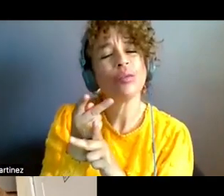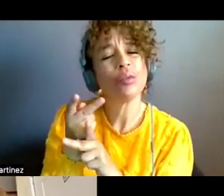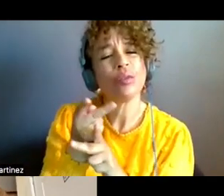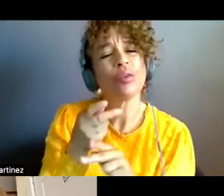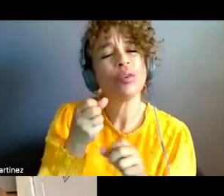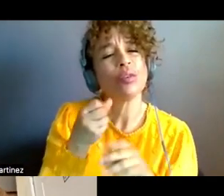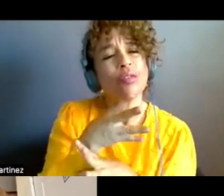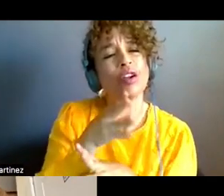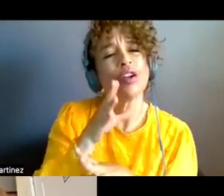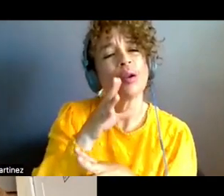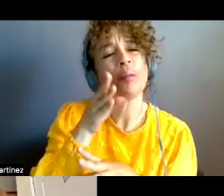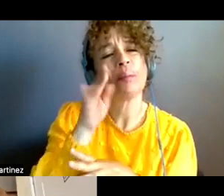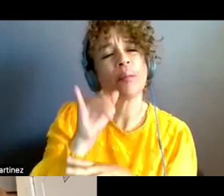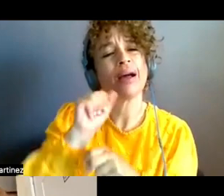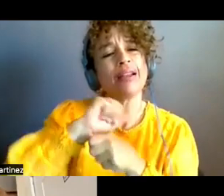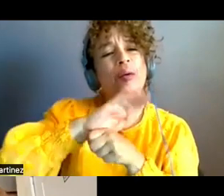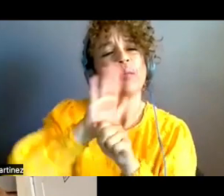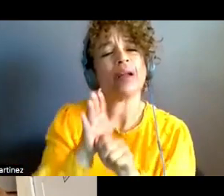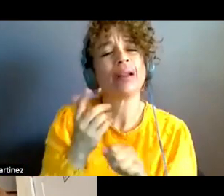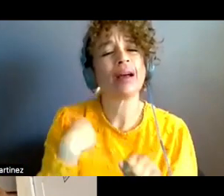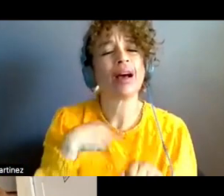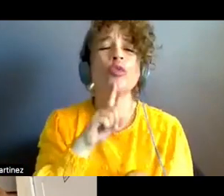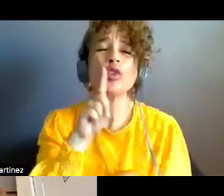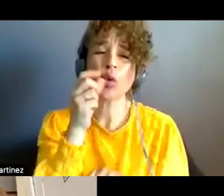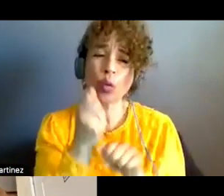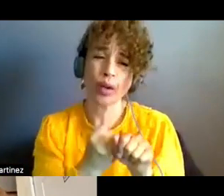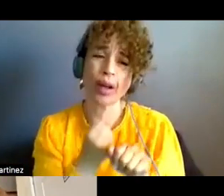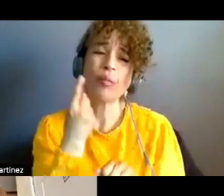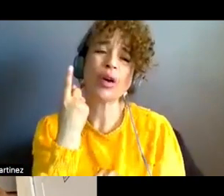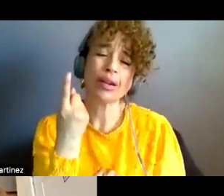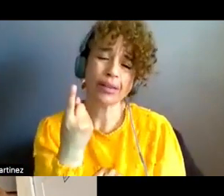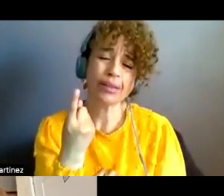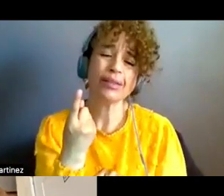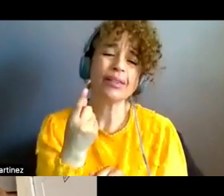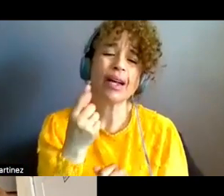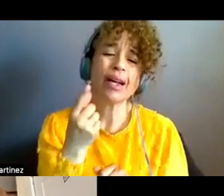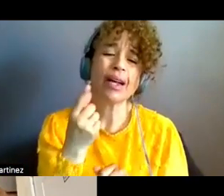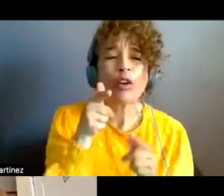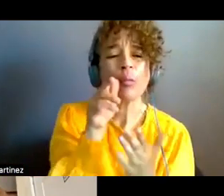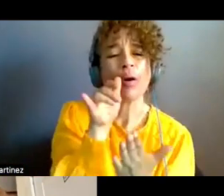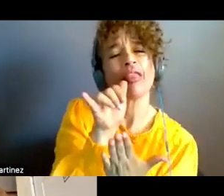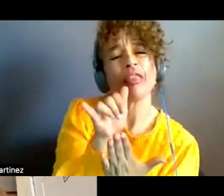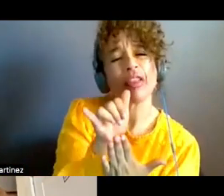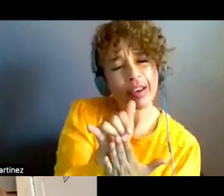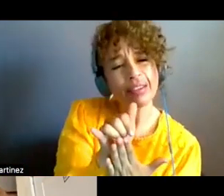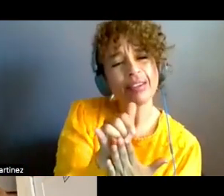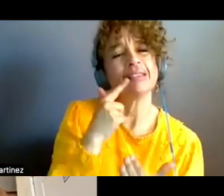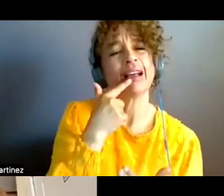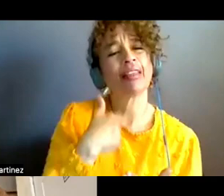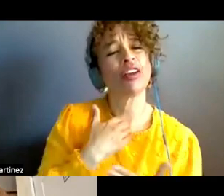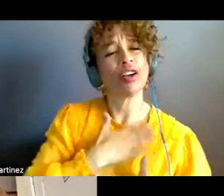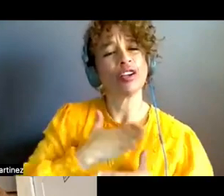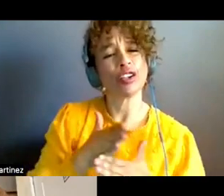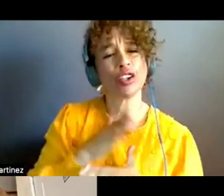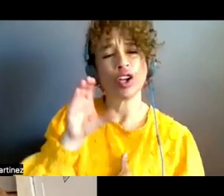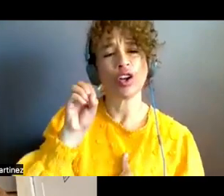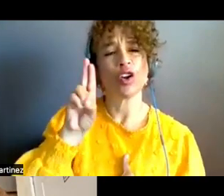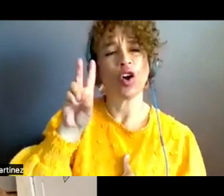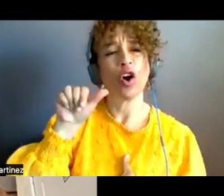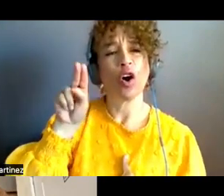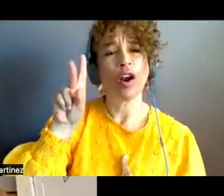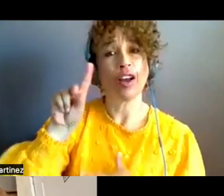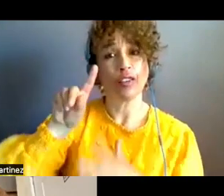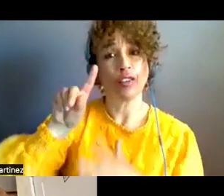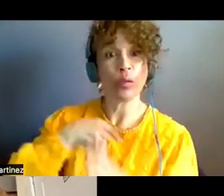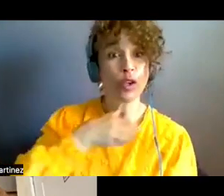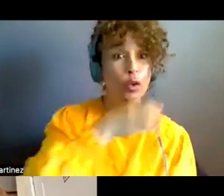How were you affected by the pandemic? I'm sure it affects everybody in different ways, but can you say a little bit about that if you feel like it, please? Sure. I'll let Orlando start while I